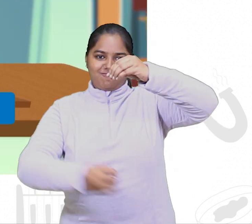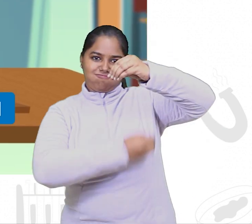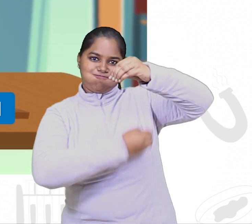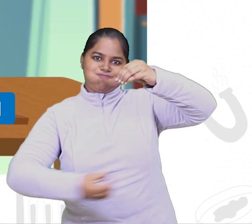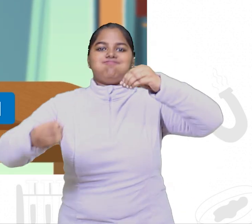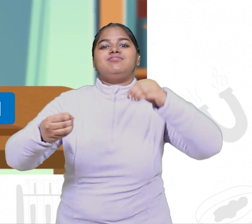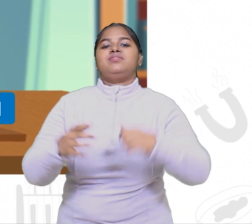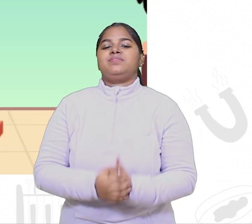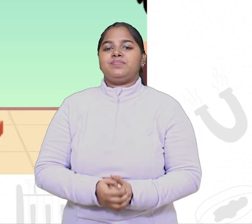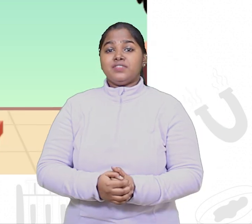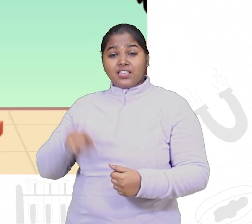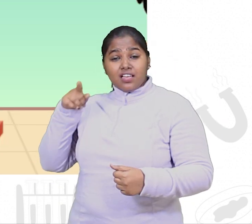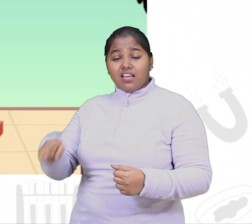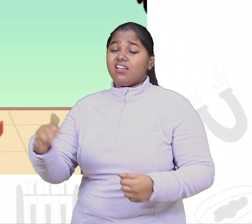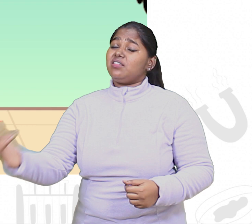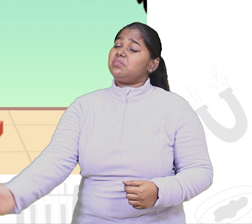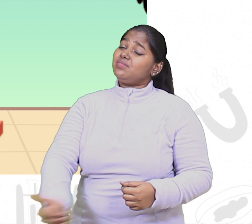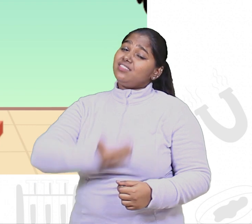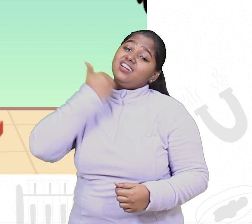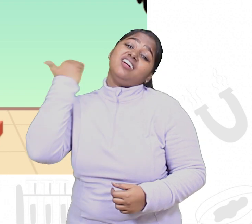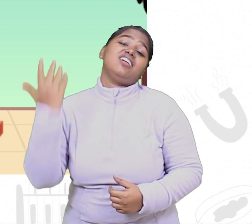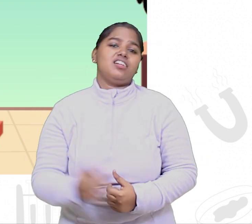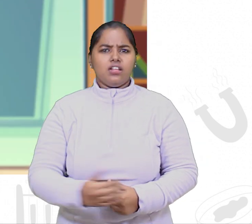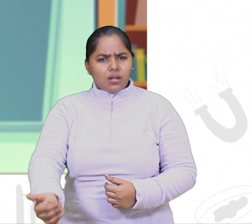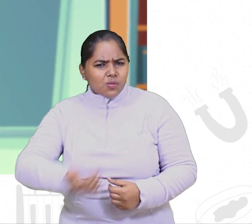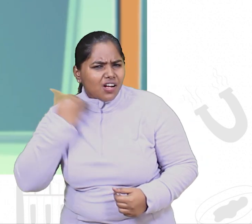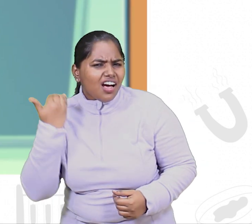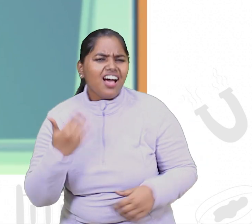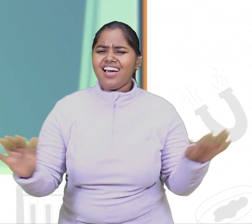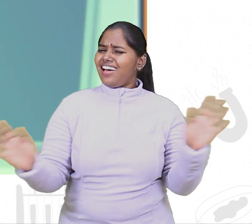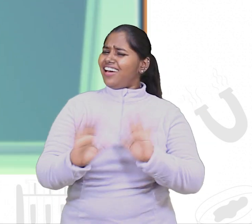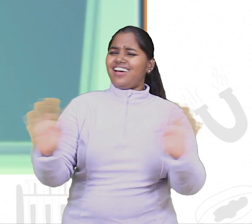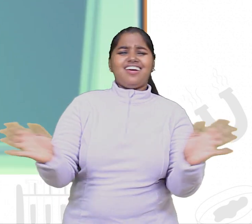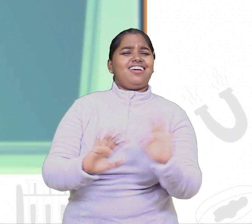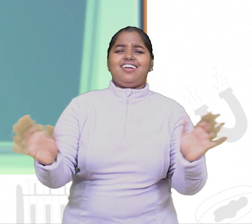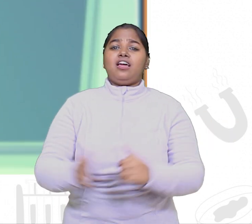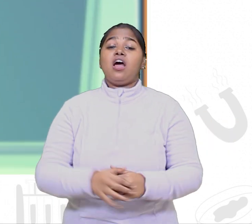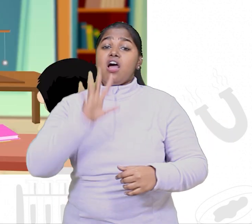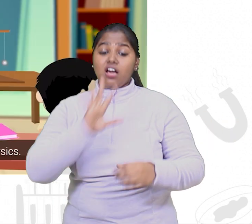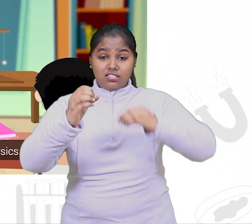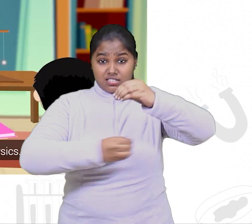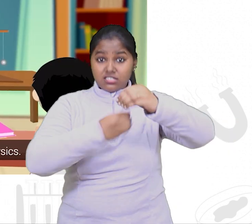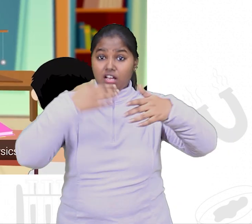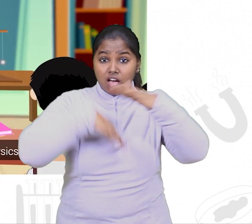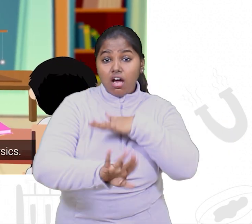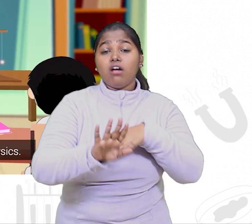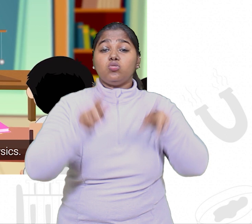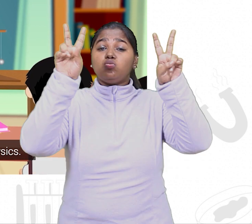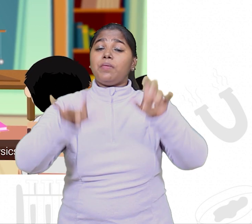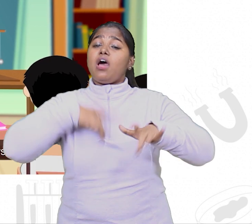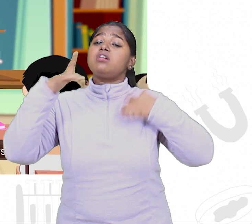pendulum. It seems boring, teacher. Boring? No way, Alan. It is one of the